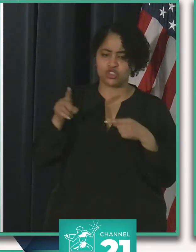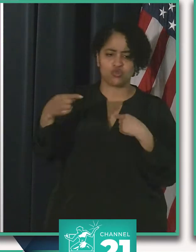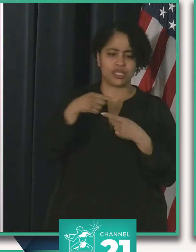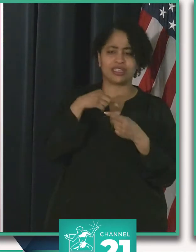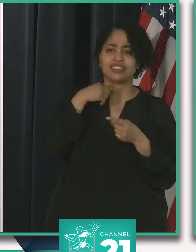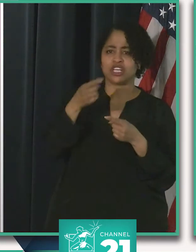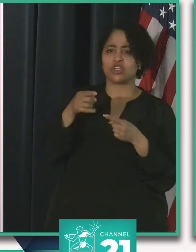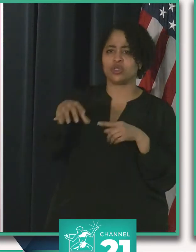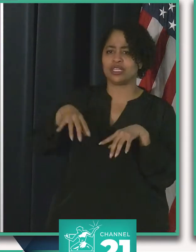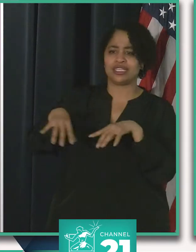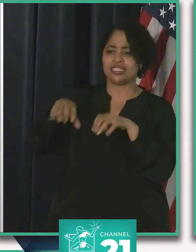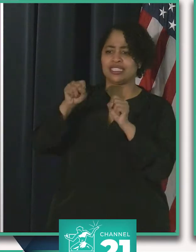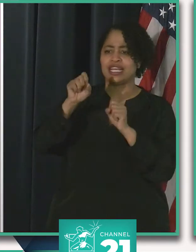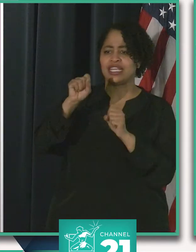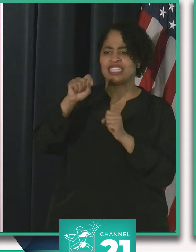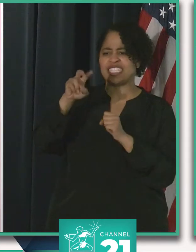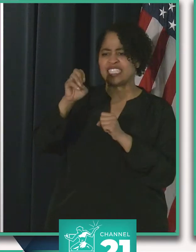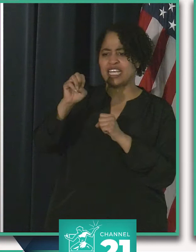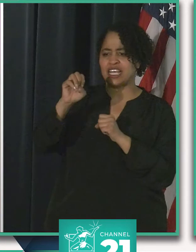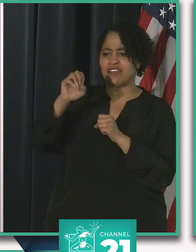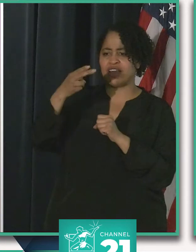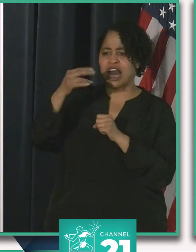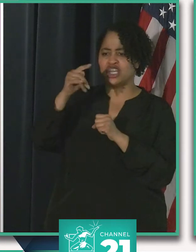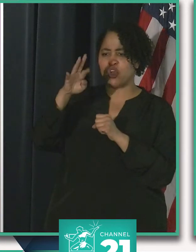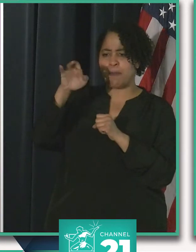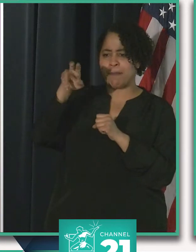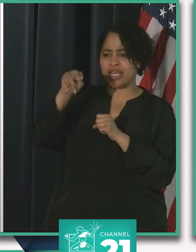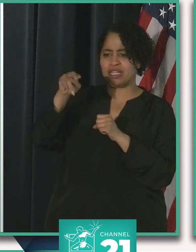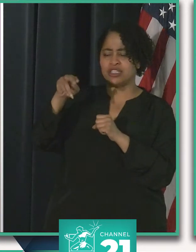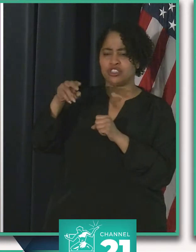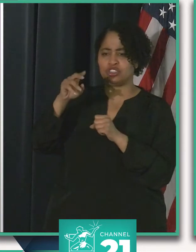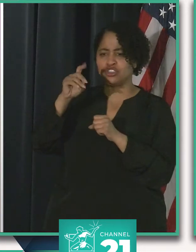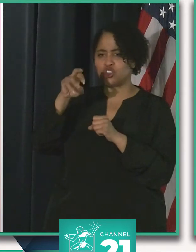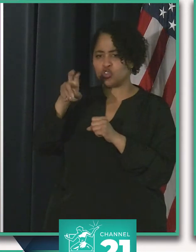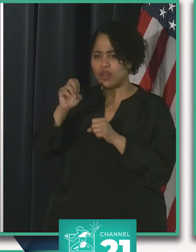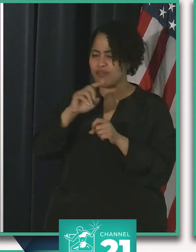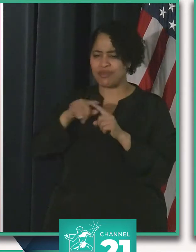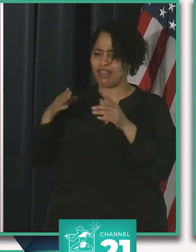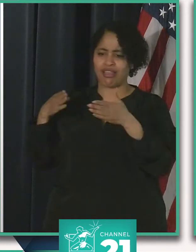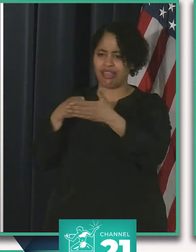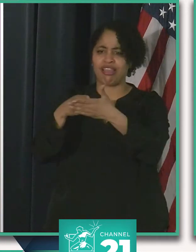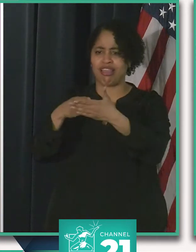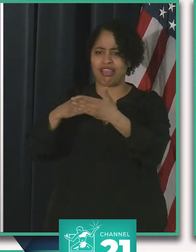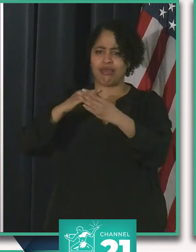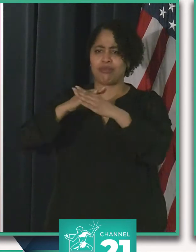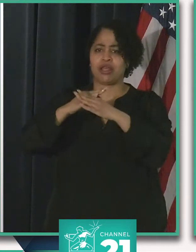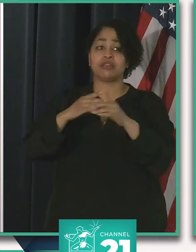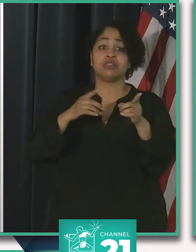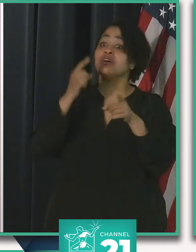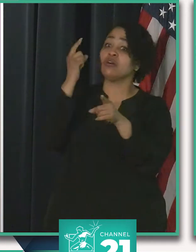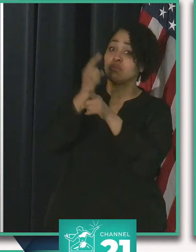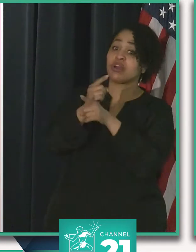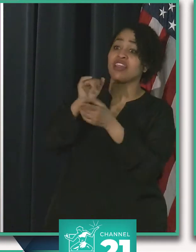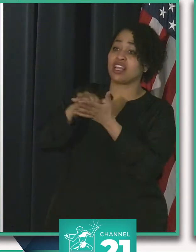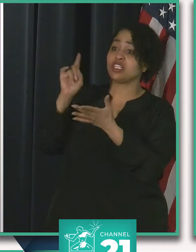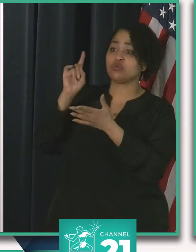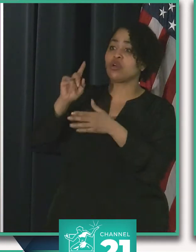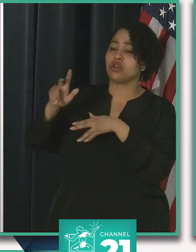you to take the Steve Eisenman Drive, but that drive ends at Nelson Mandela Drive, so it would be You're nice. Right. That's where he took the walk.